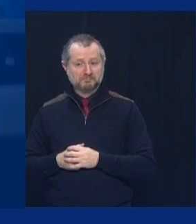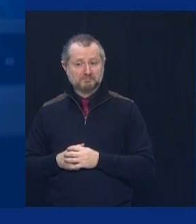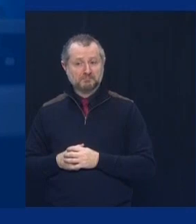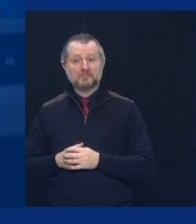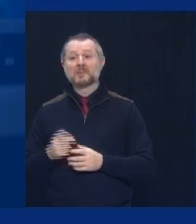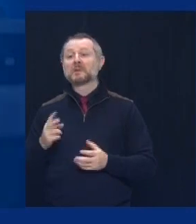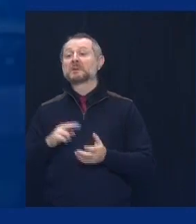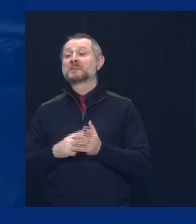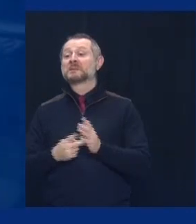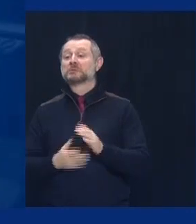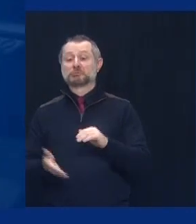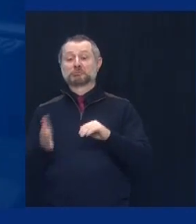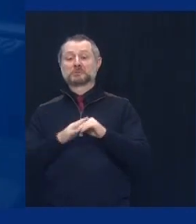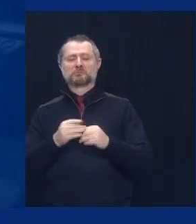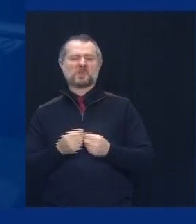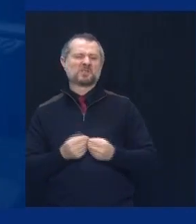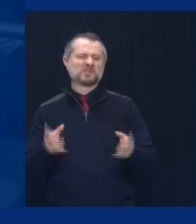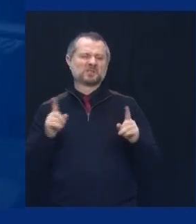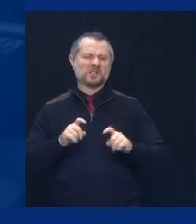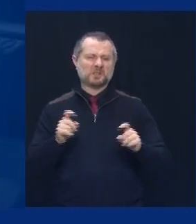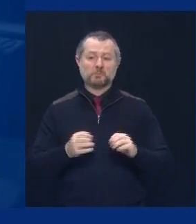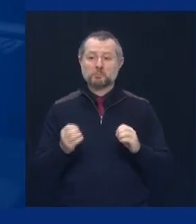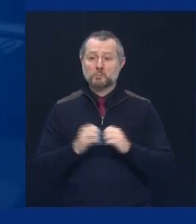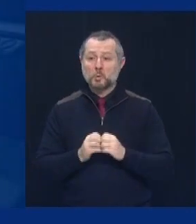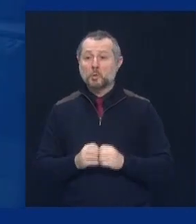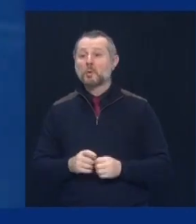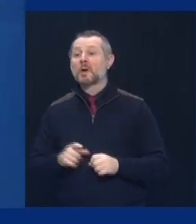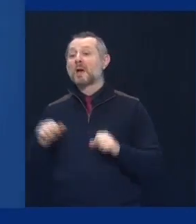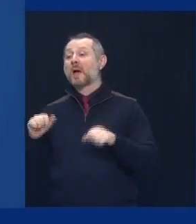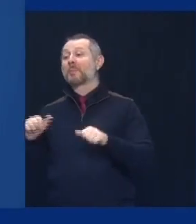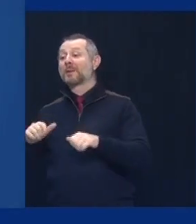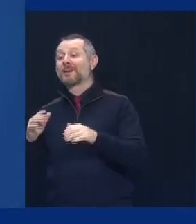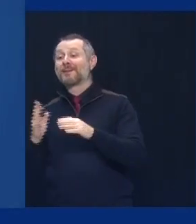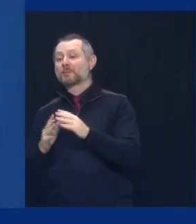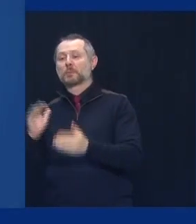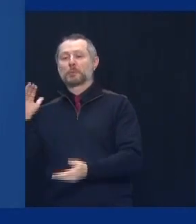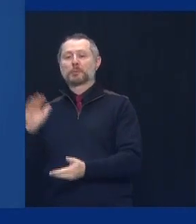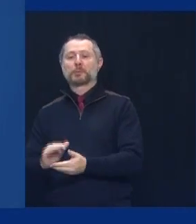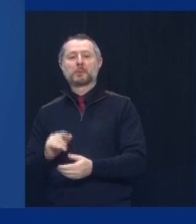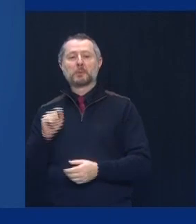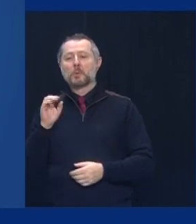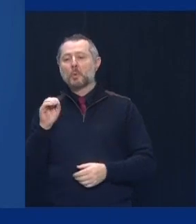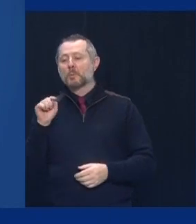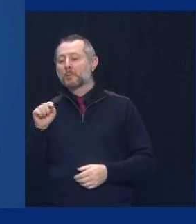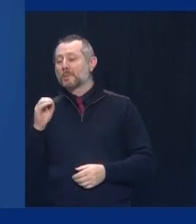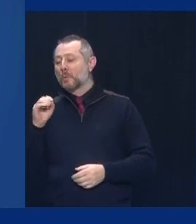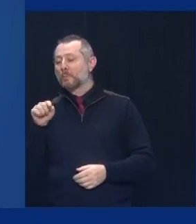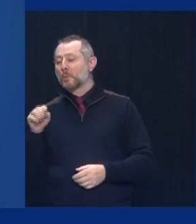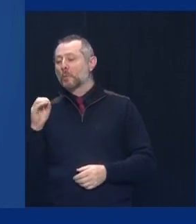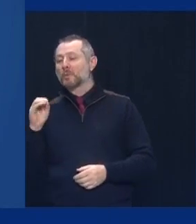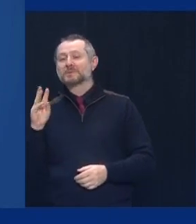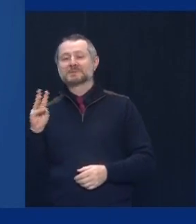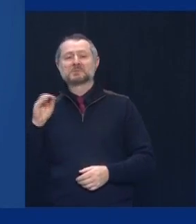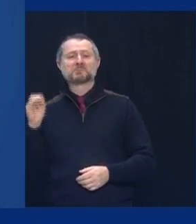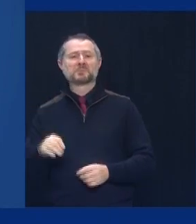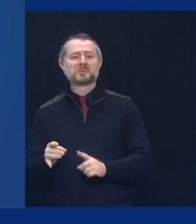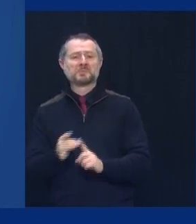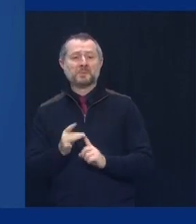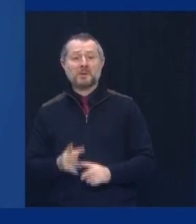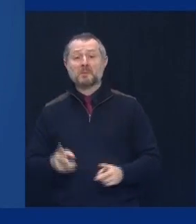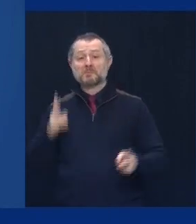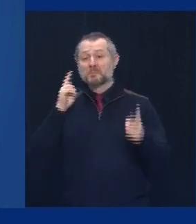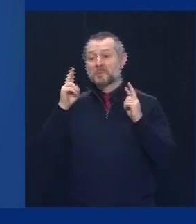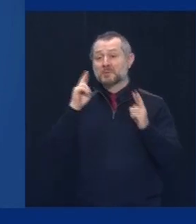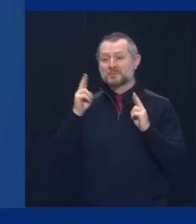the testing. We've reduced the capacity. Gyms are now down to 0.06. Hair salons, barbershops,